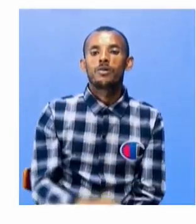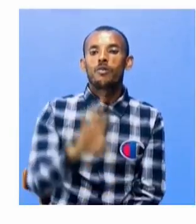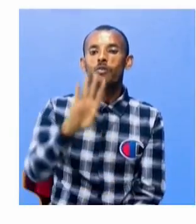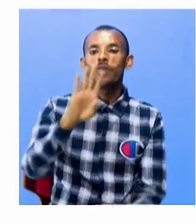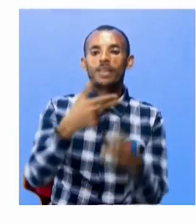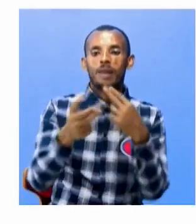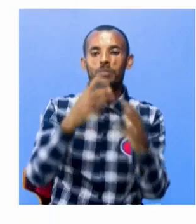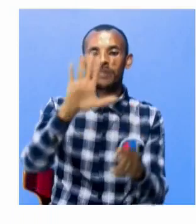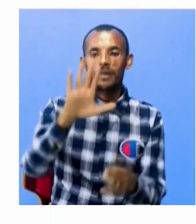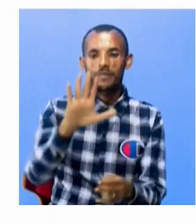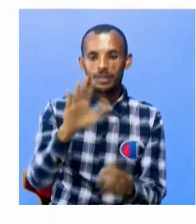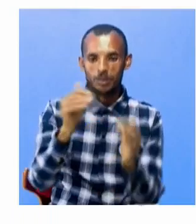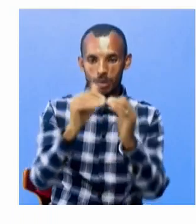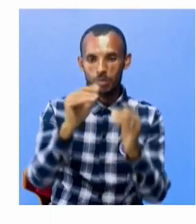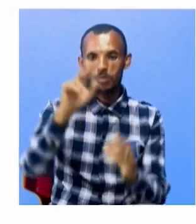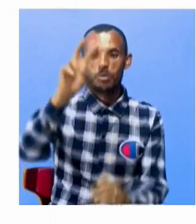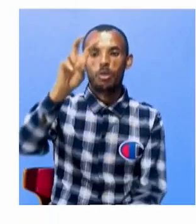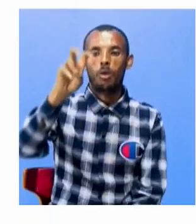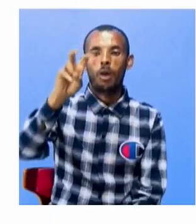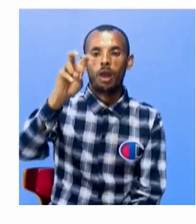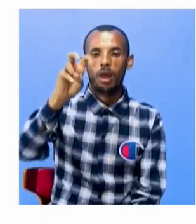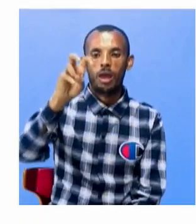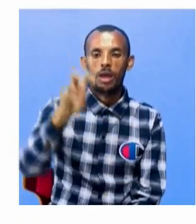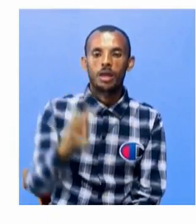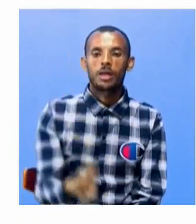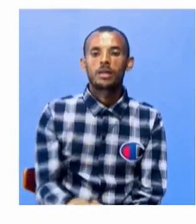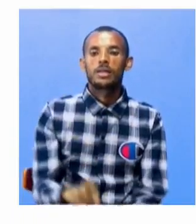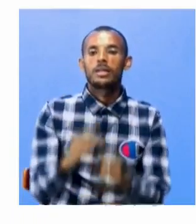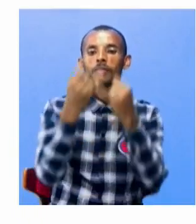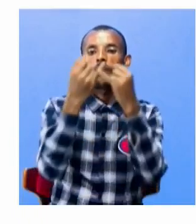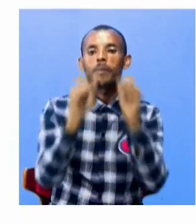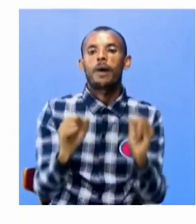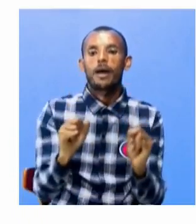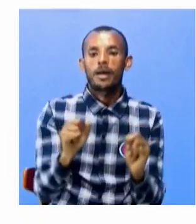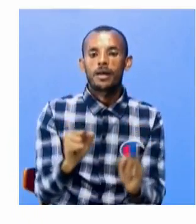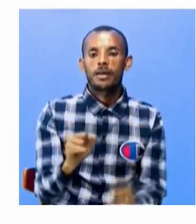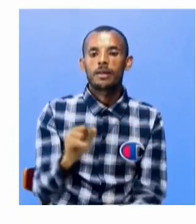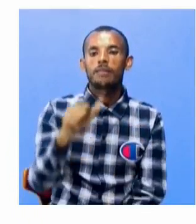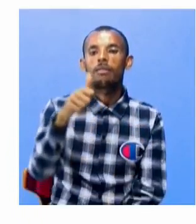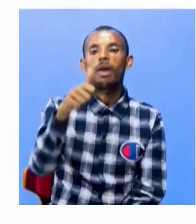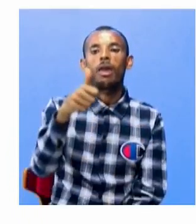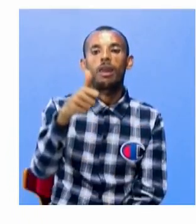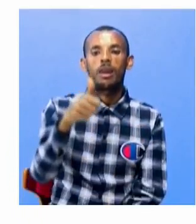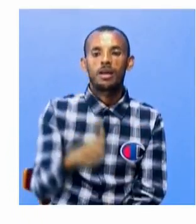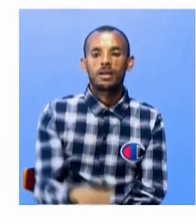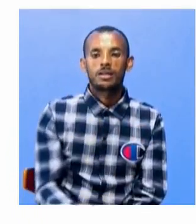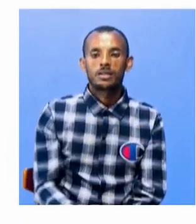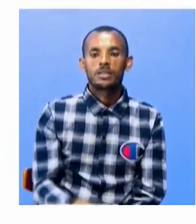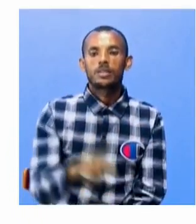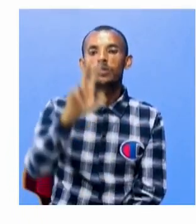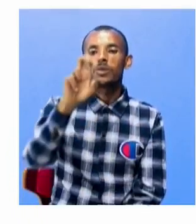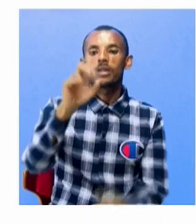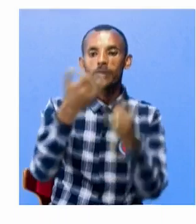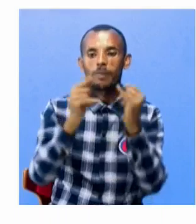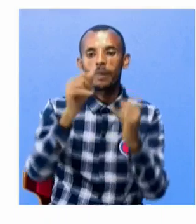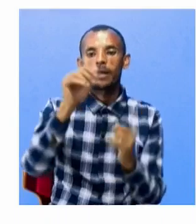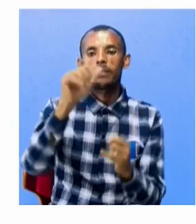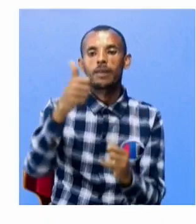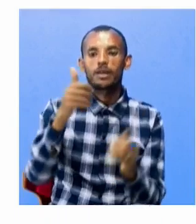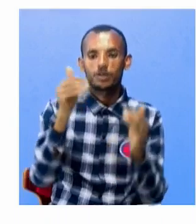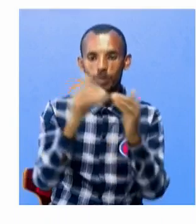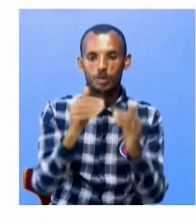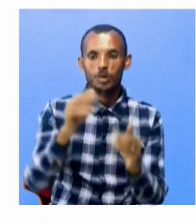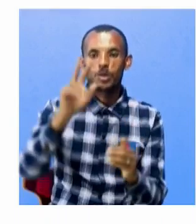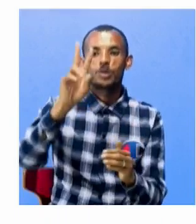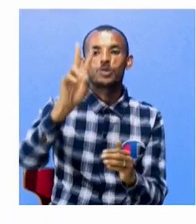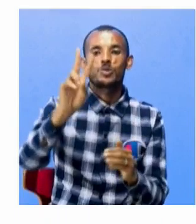4 times 5 is 20 divided by 10. 20 over 10 is this. 2 students